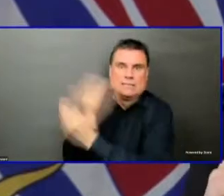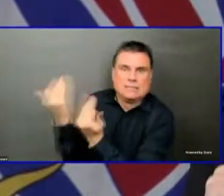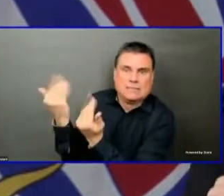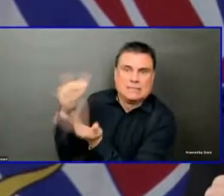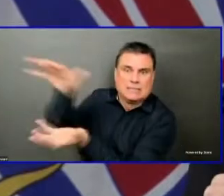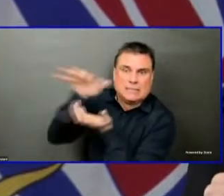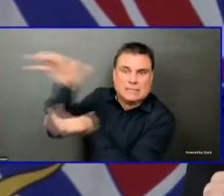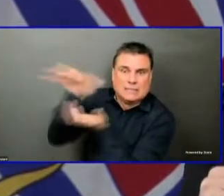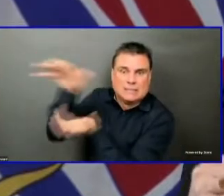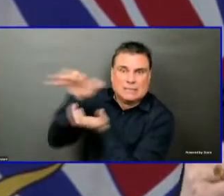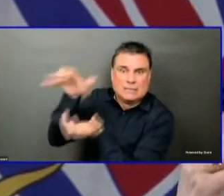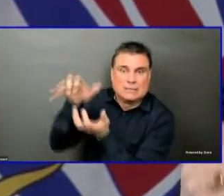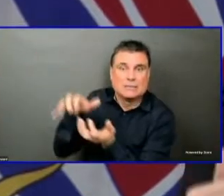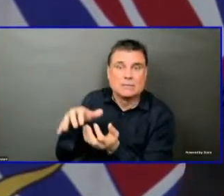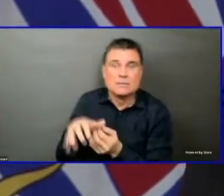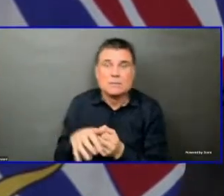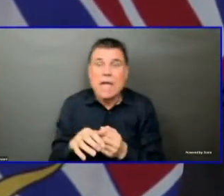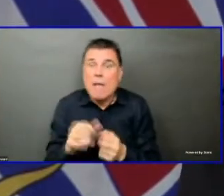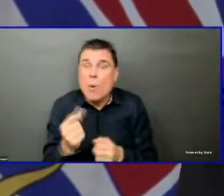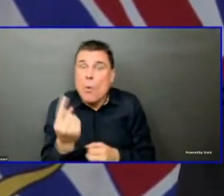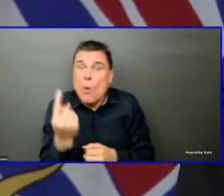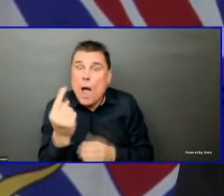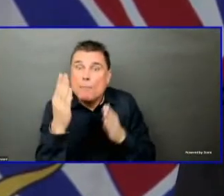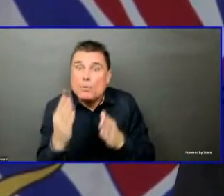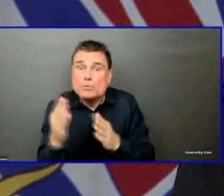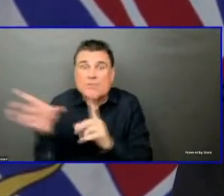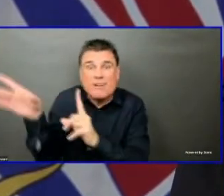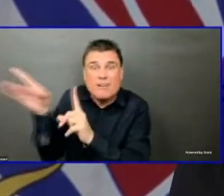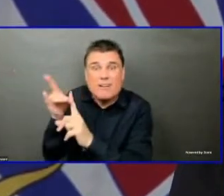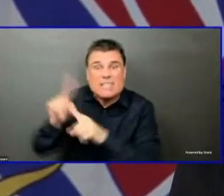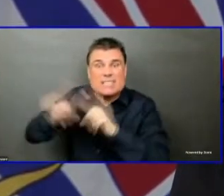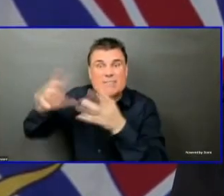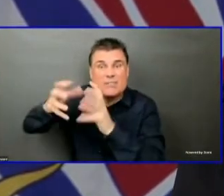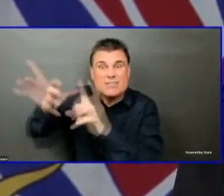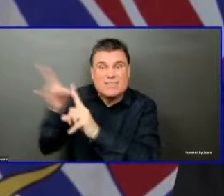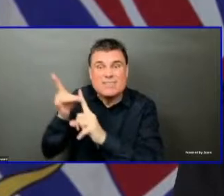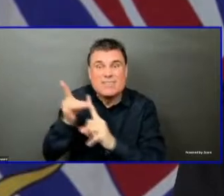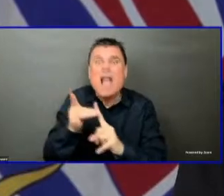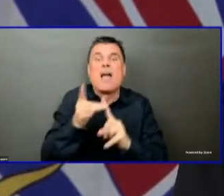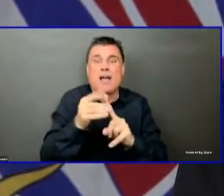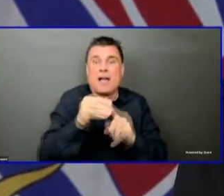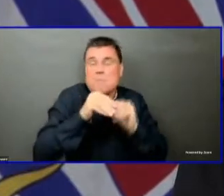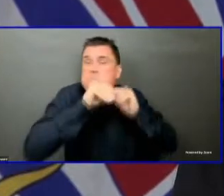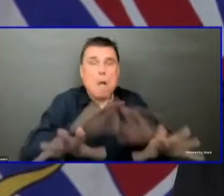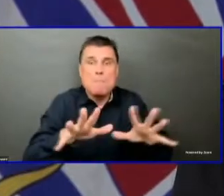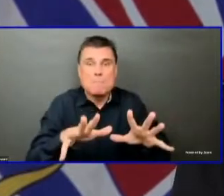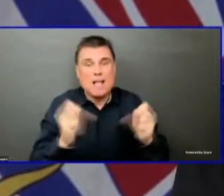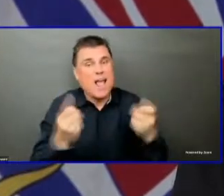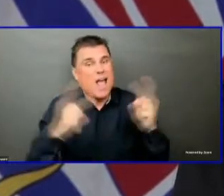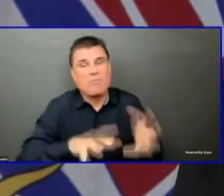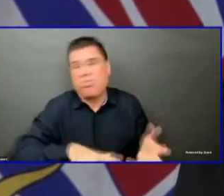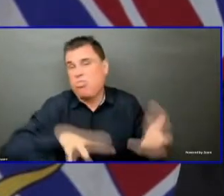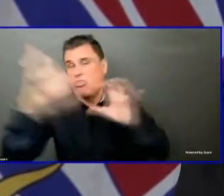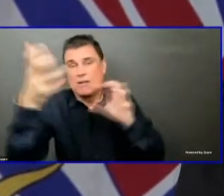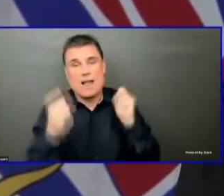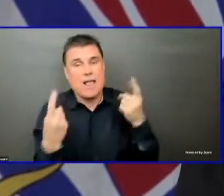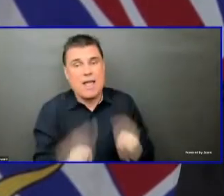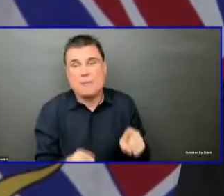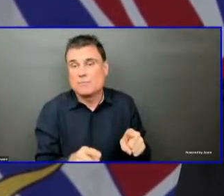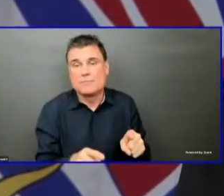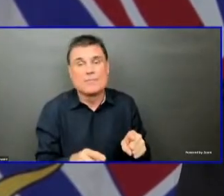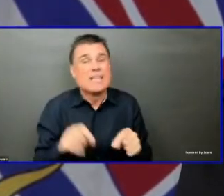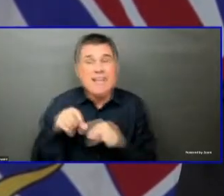in our contacts or risky contacts with others, can quickly counteract all of our progress and